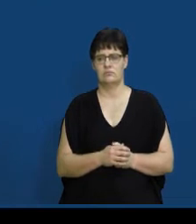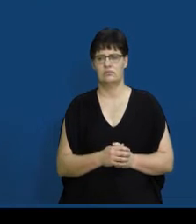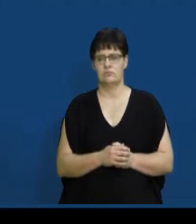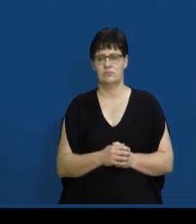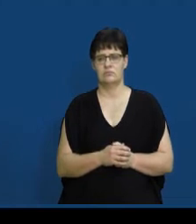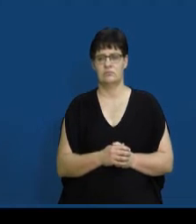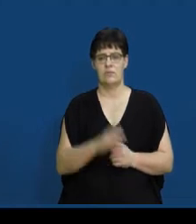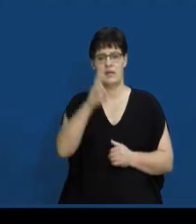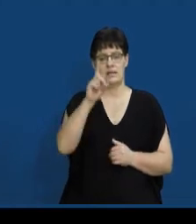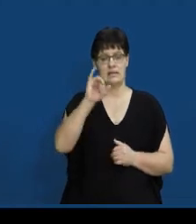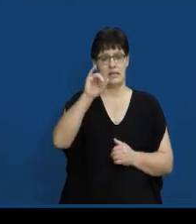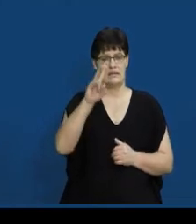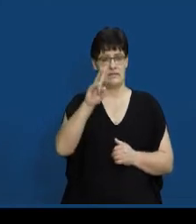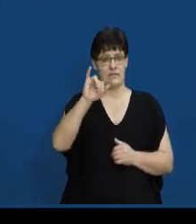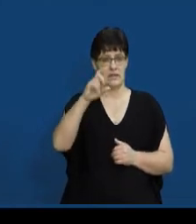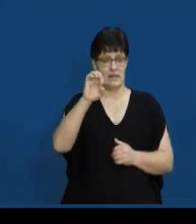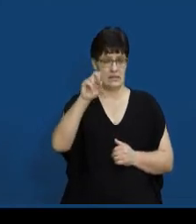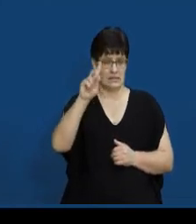your dividend